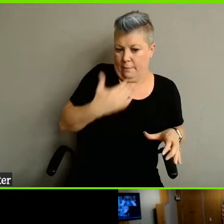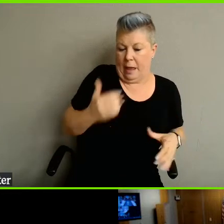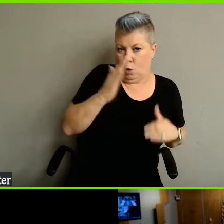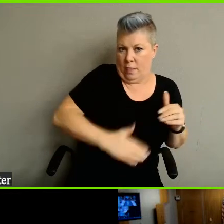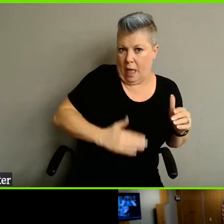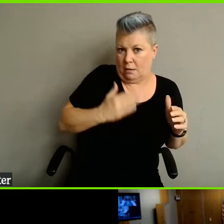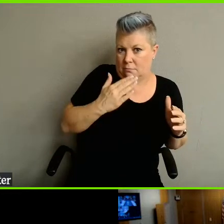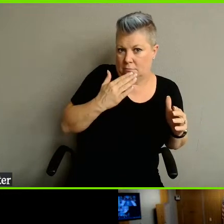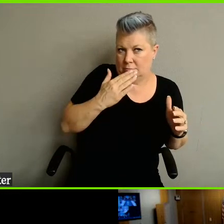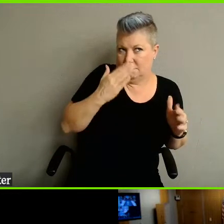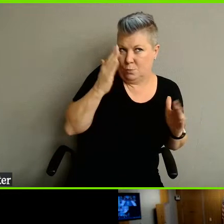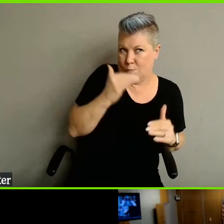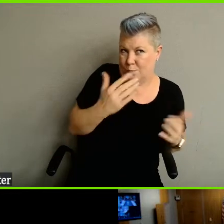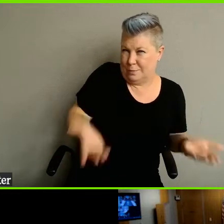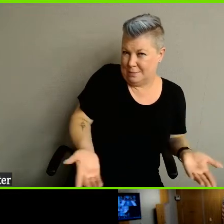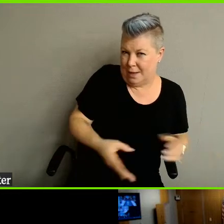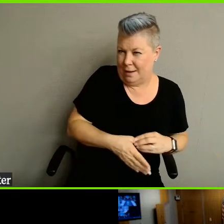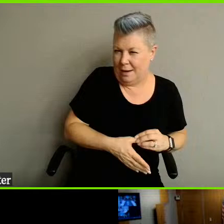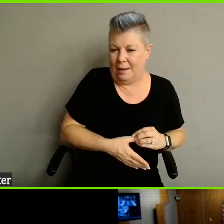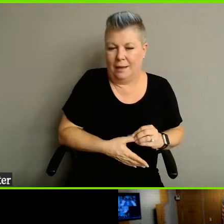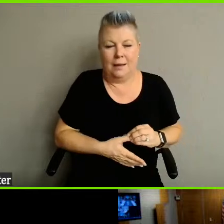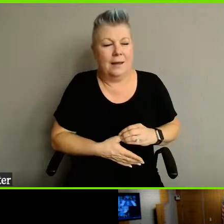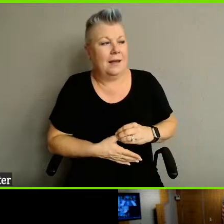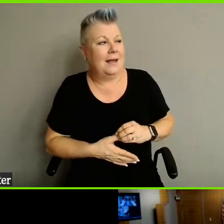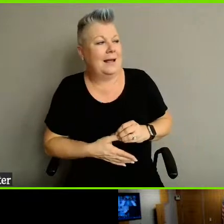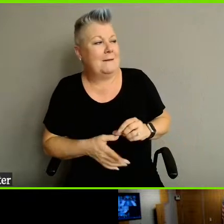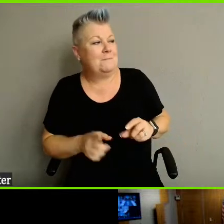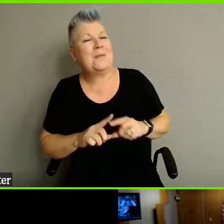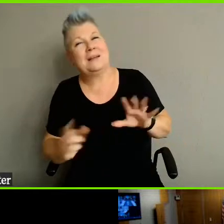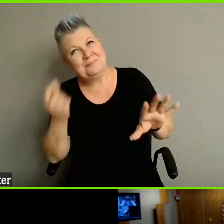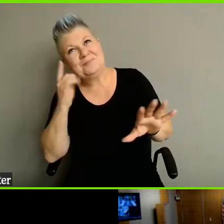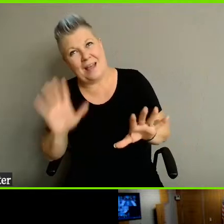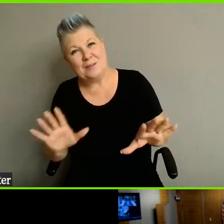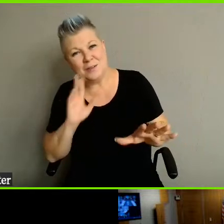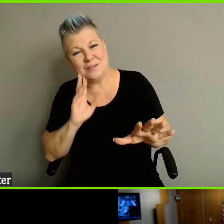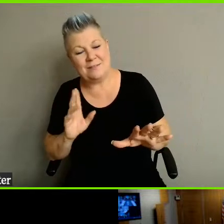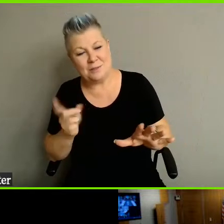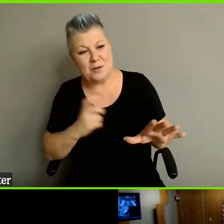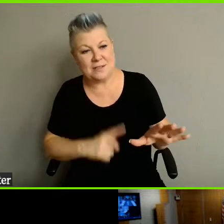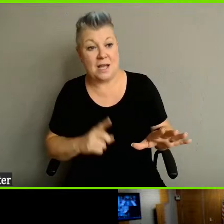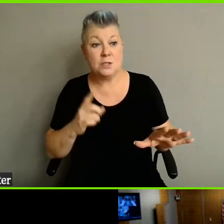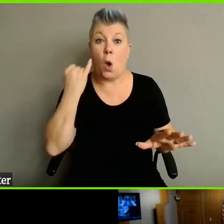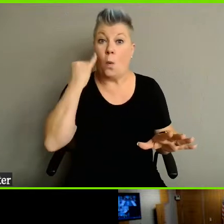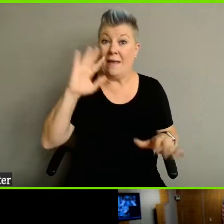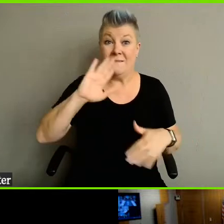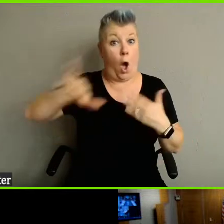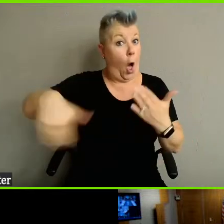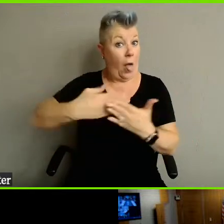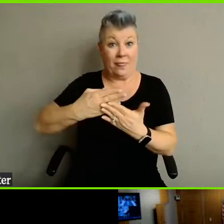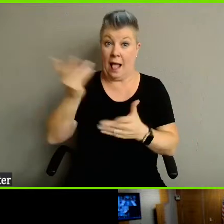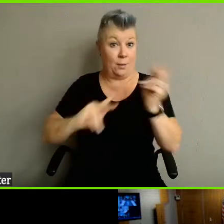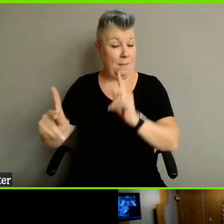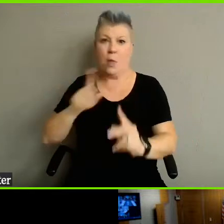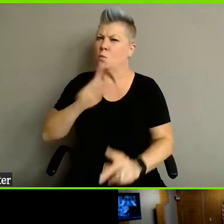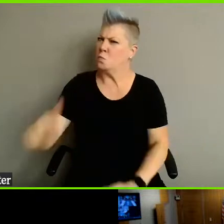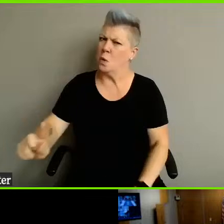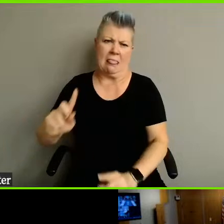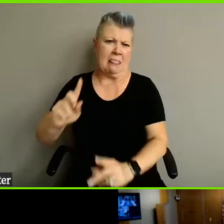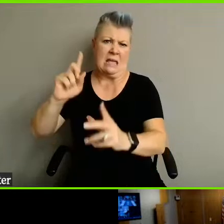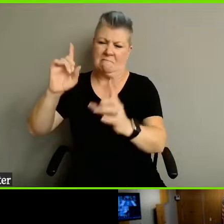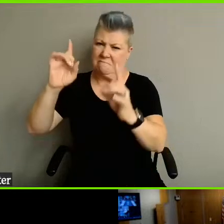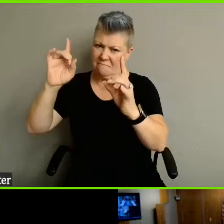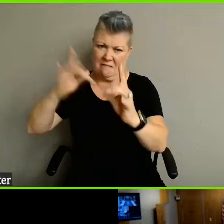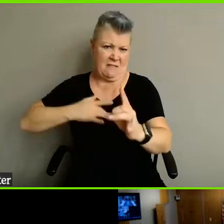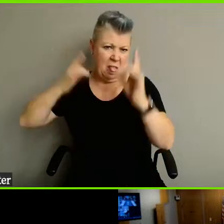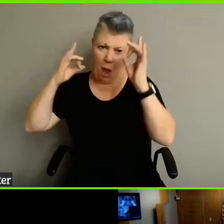the power of that power, and but I do understand. I had to break it down. Yeah. If everybody becomes super unhappy, then it looks like everybody